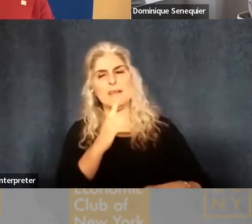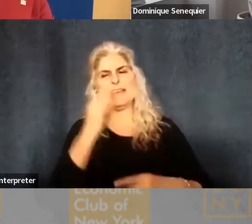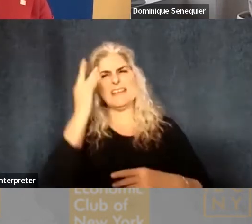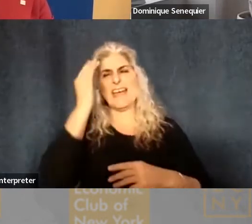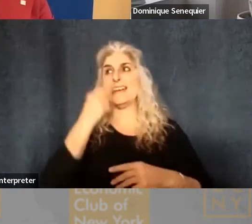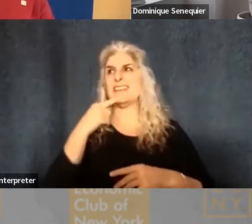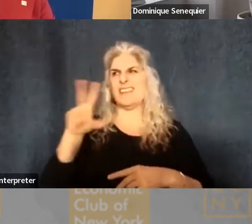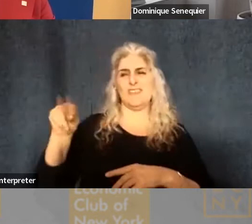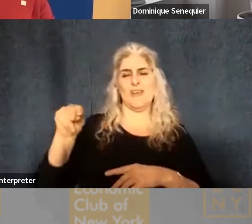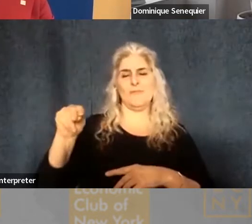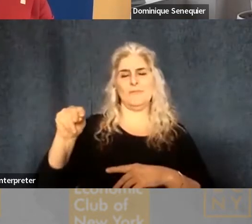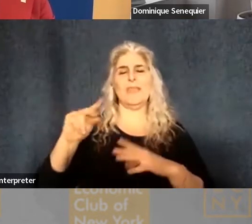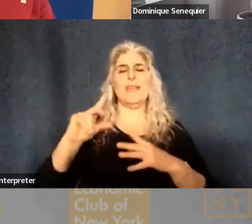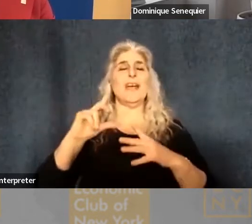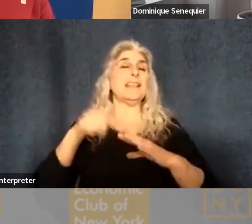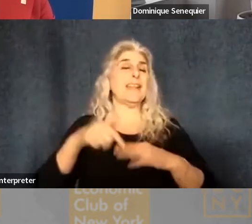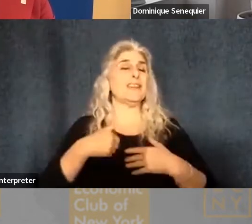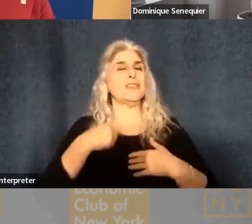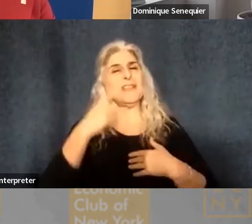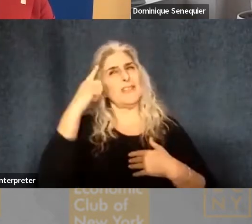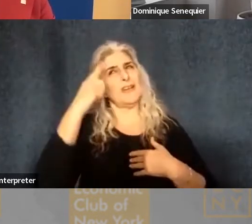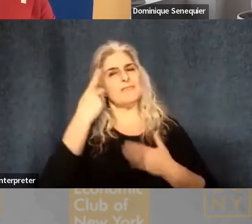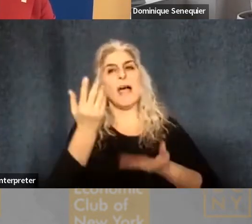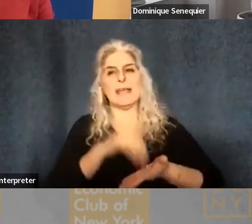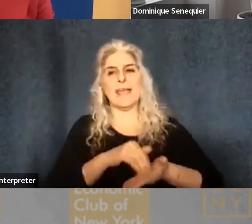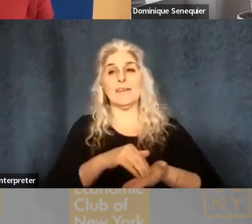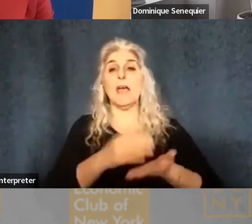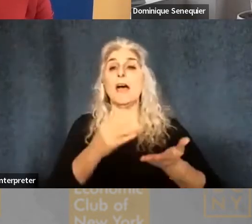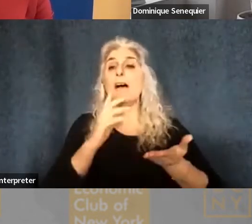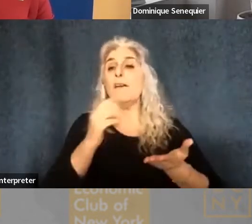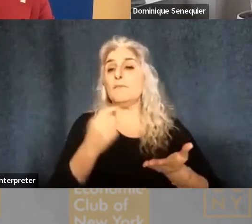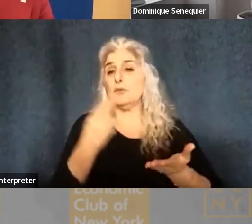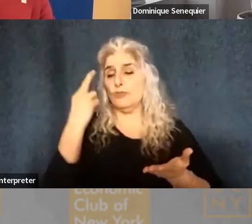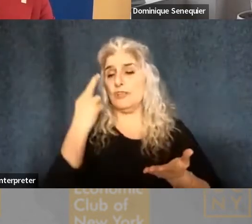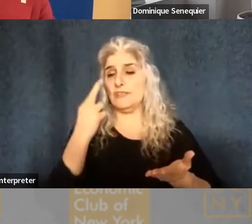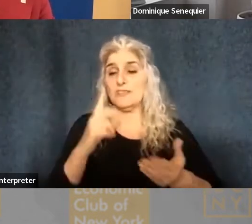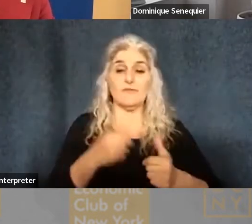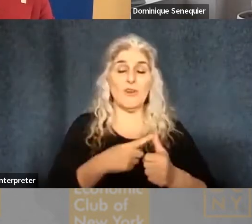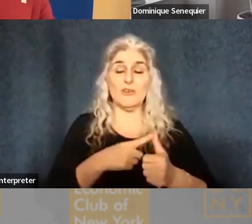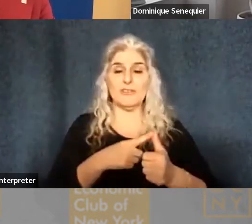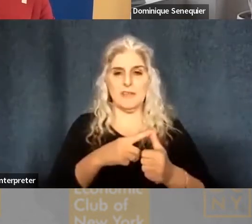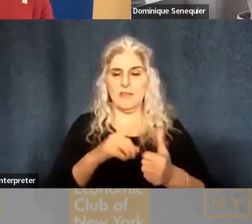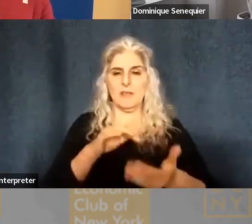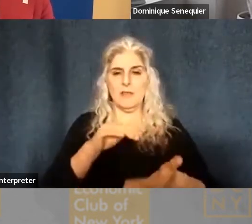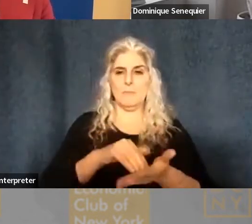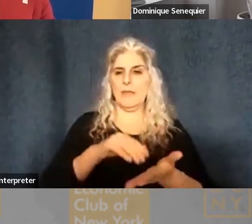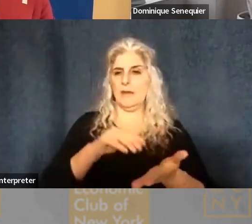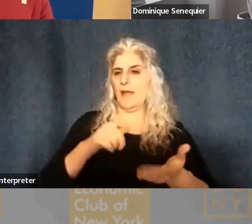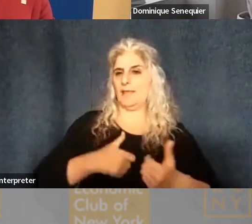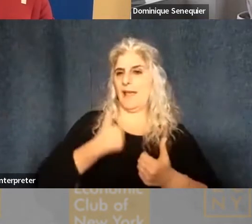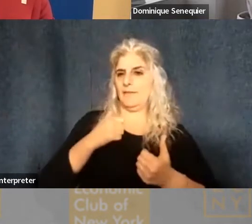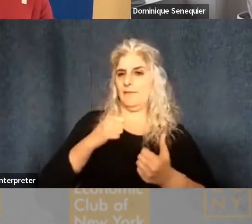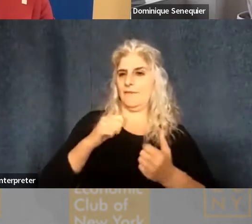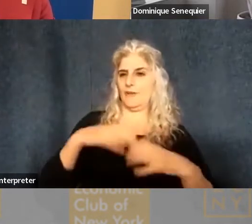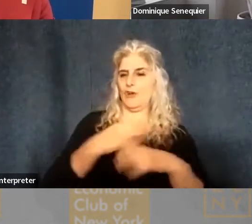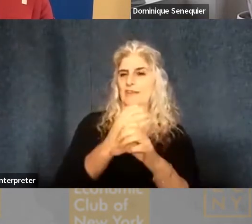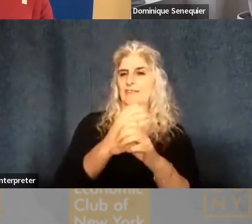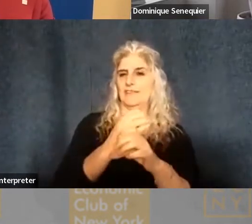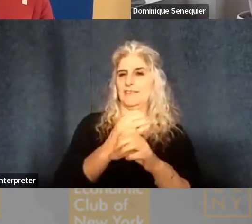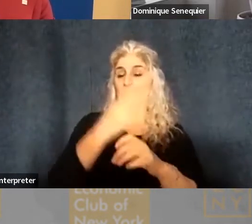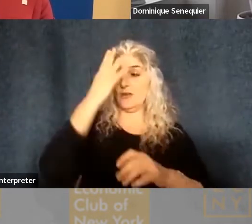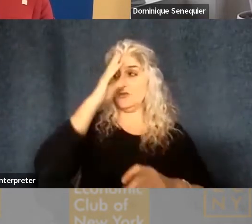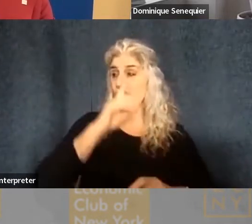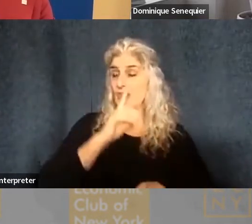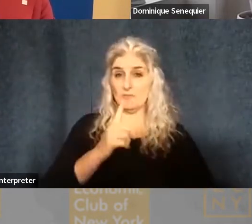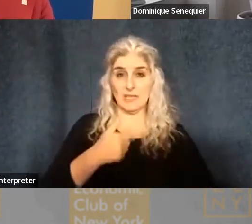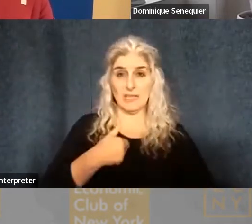maybe I was going through a midlife crisis, but I said, listen, it's a CEO of a SCED 1 chartered bank in Canada. I'd be the first woman